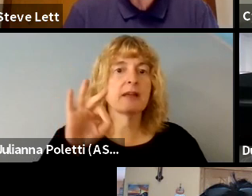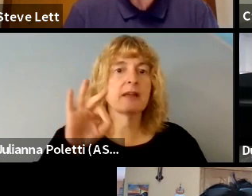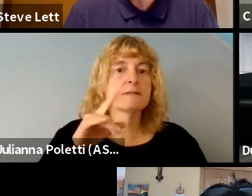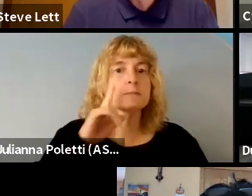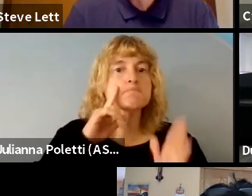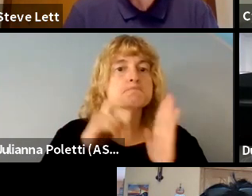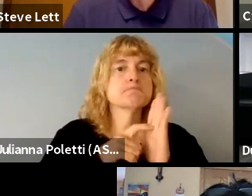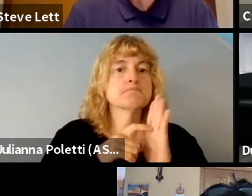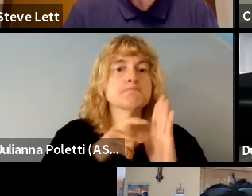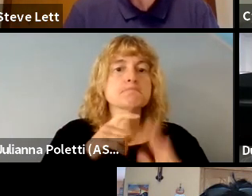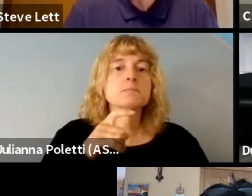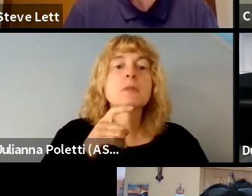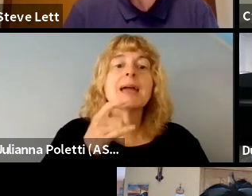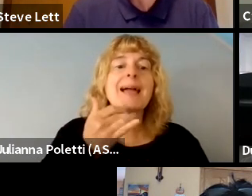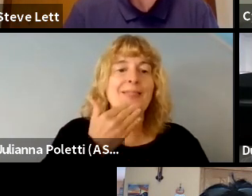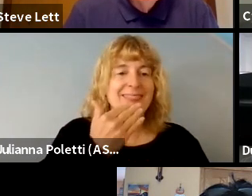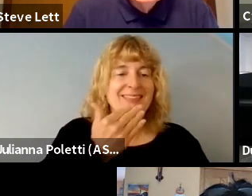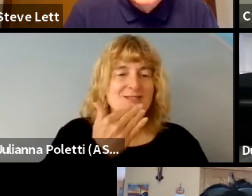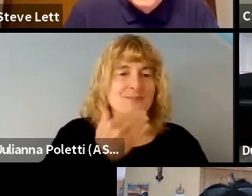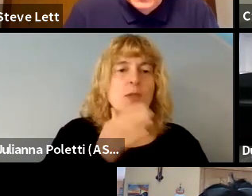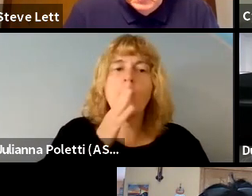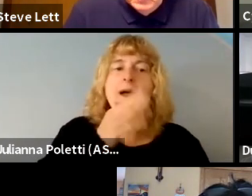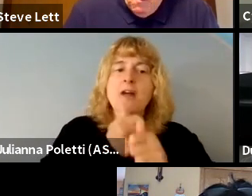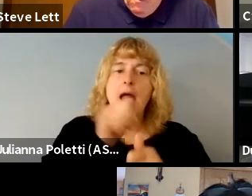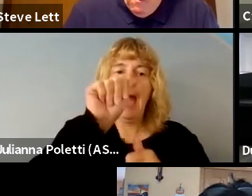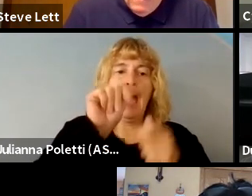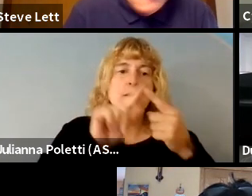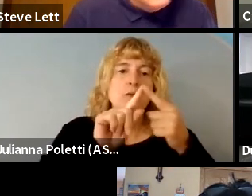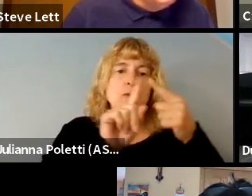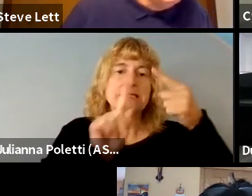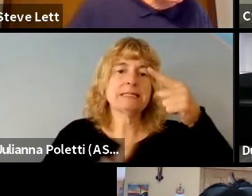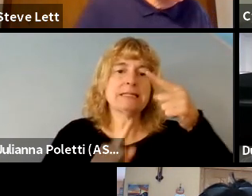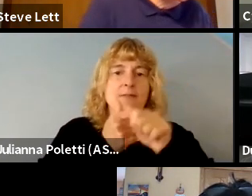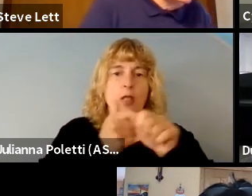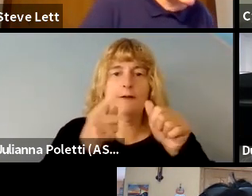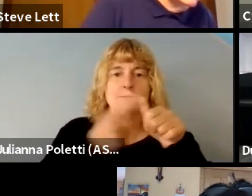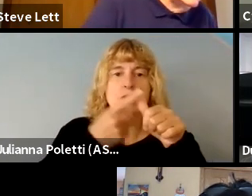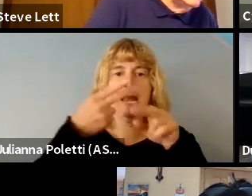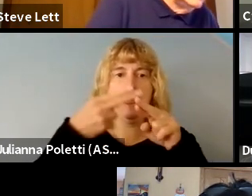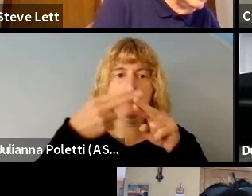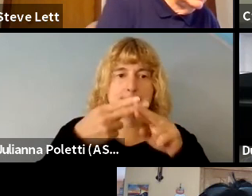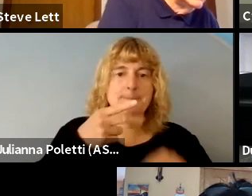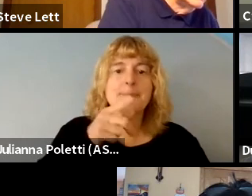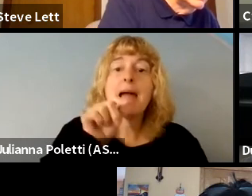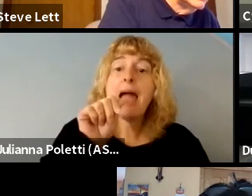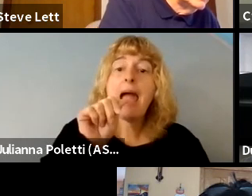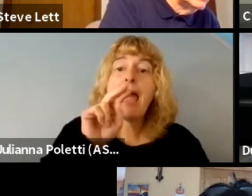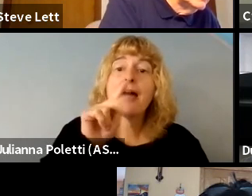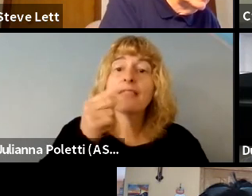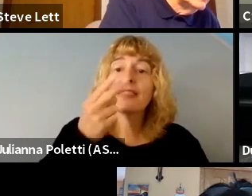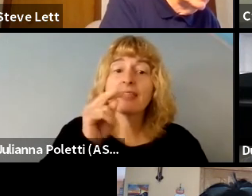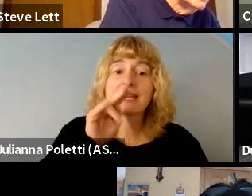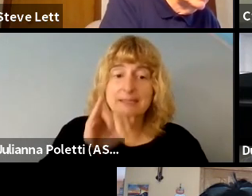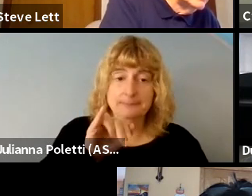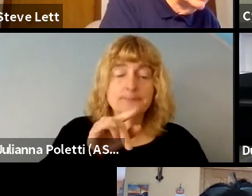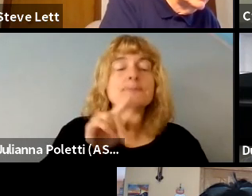Thank you, Chair. I'll go in alphabetical order by first name. Anthony Eade. Aye.